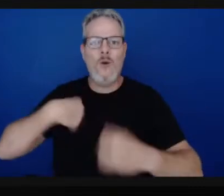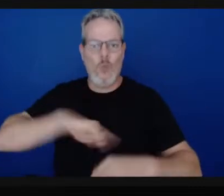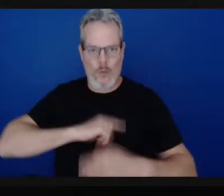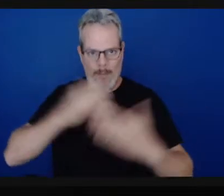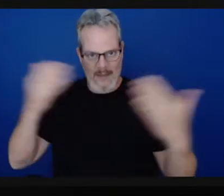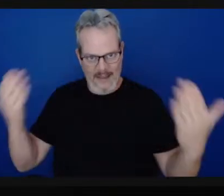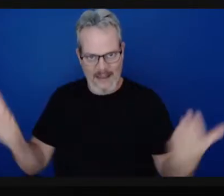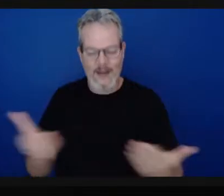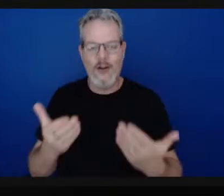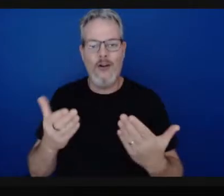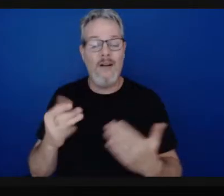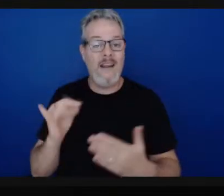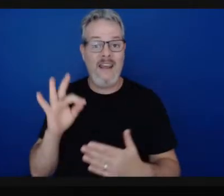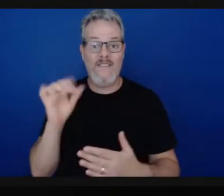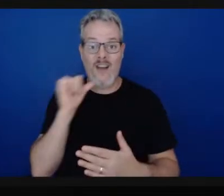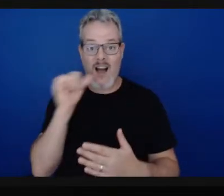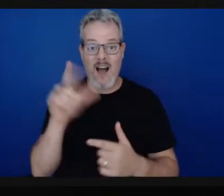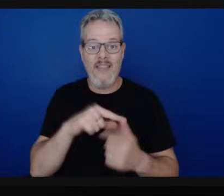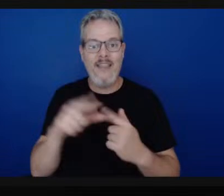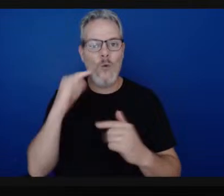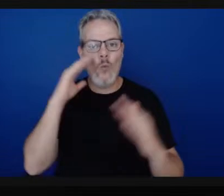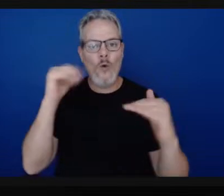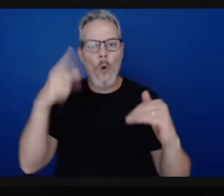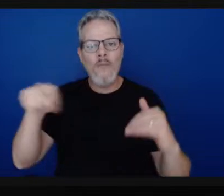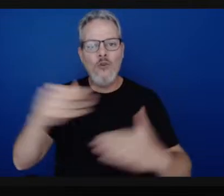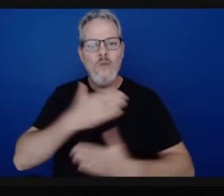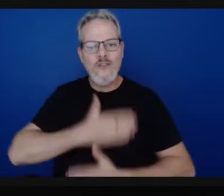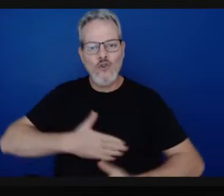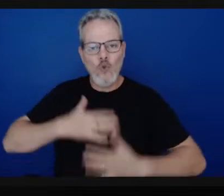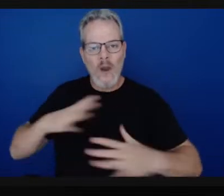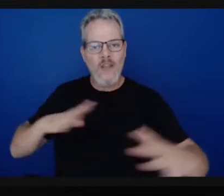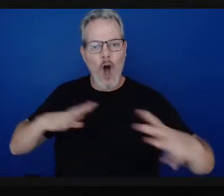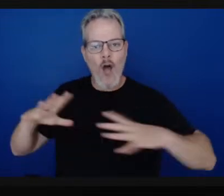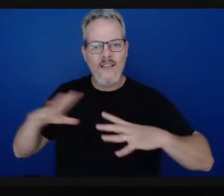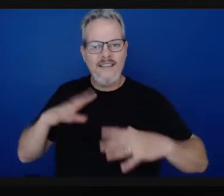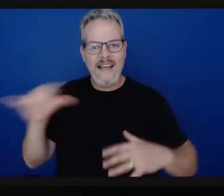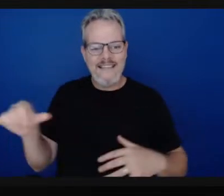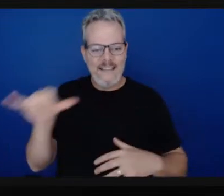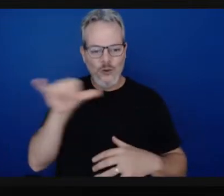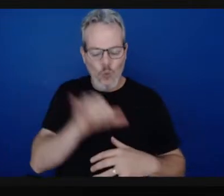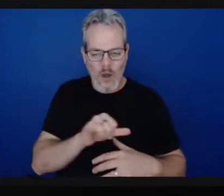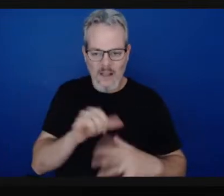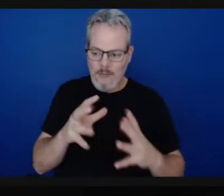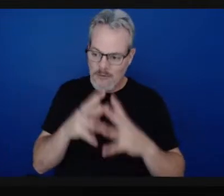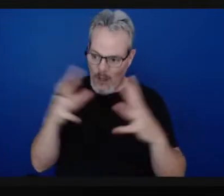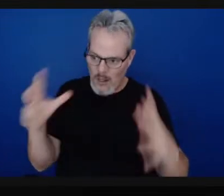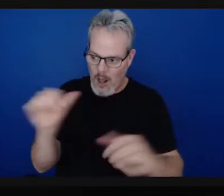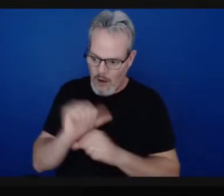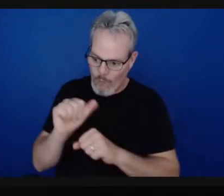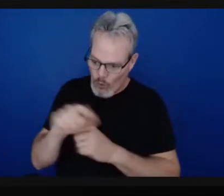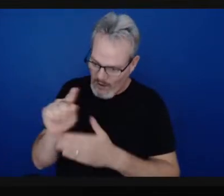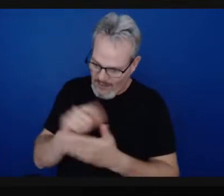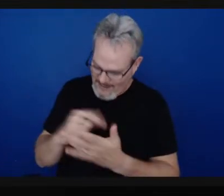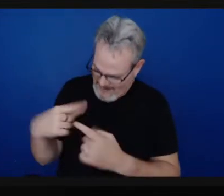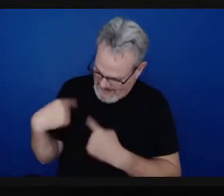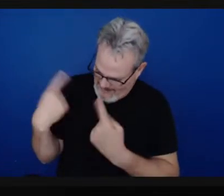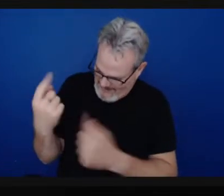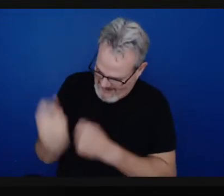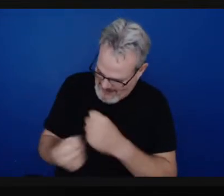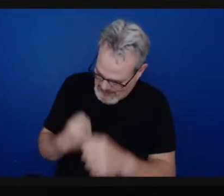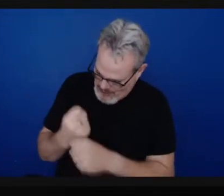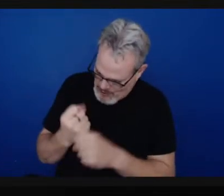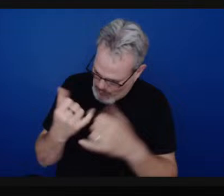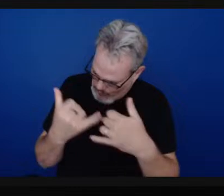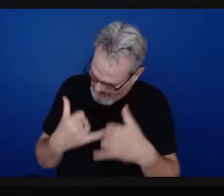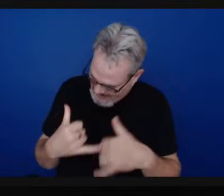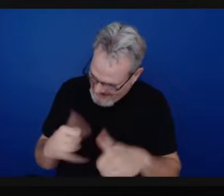But otherwise, we hope to enjoy our holidays as well. We done a whole bunch of work this year. We're still moving at